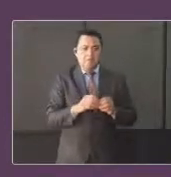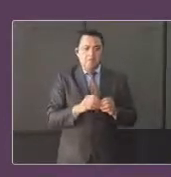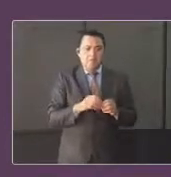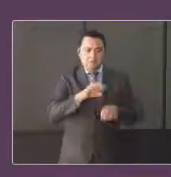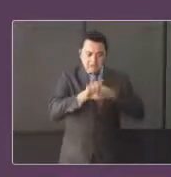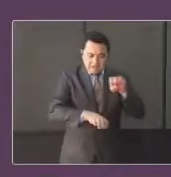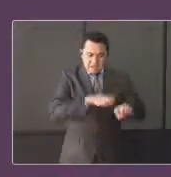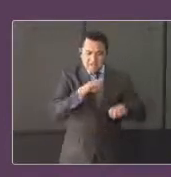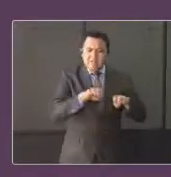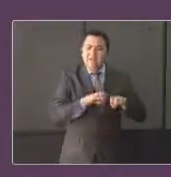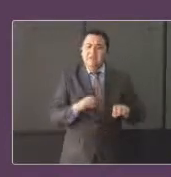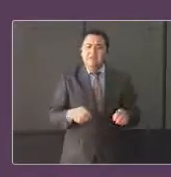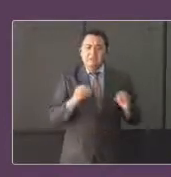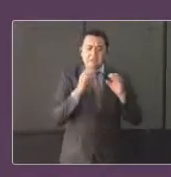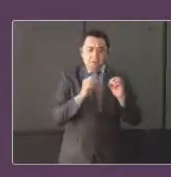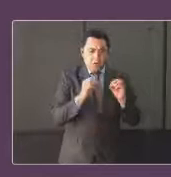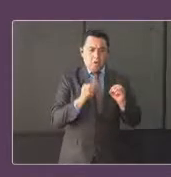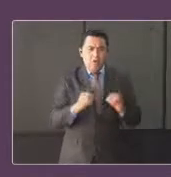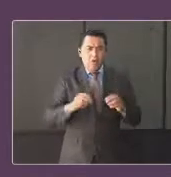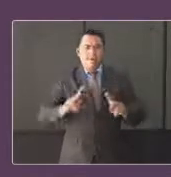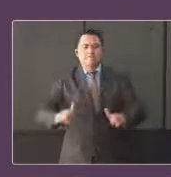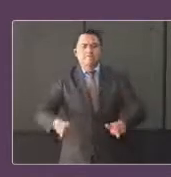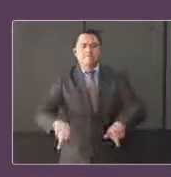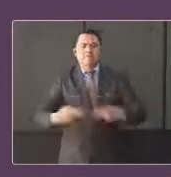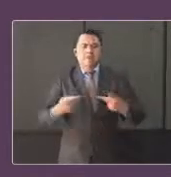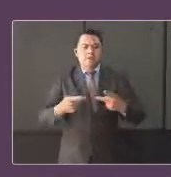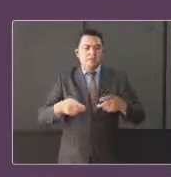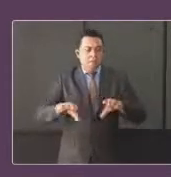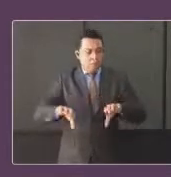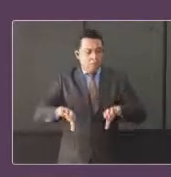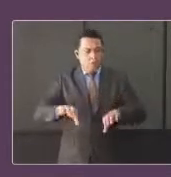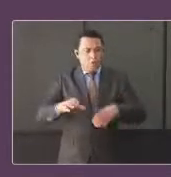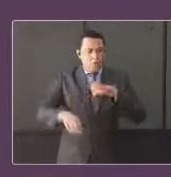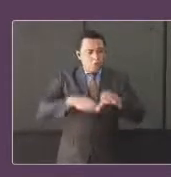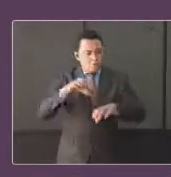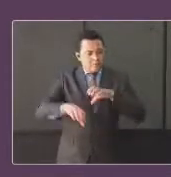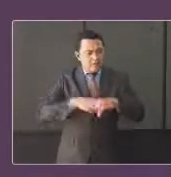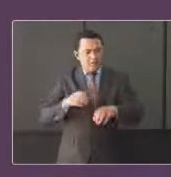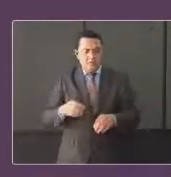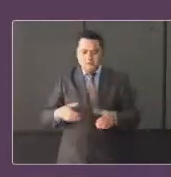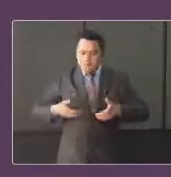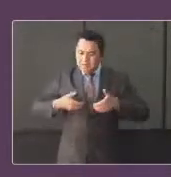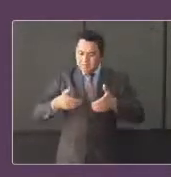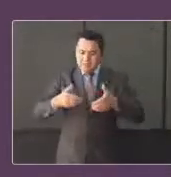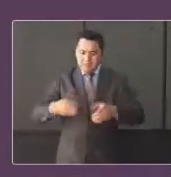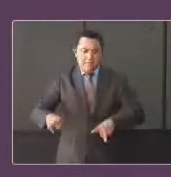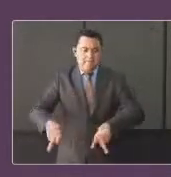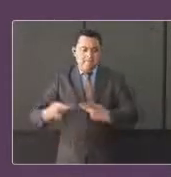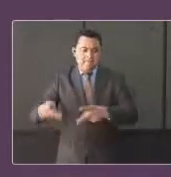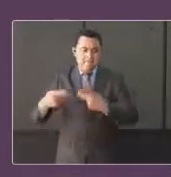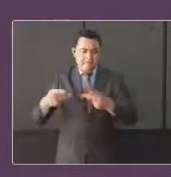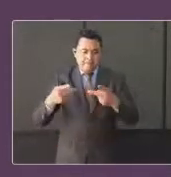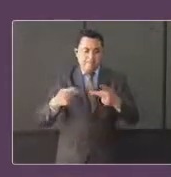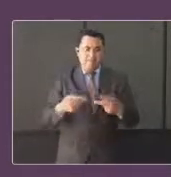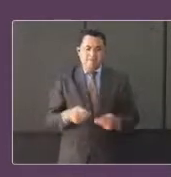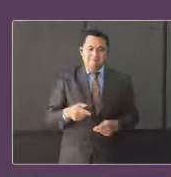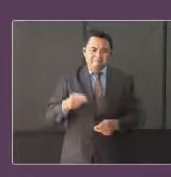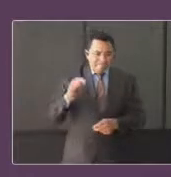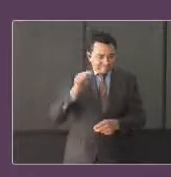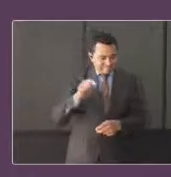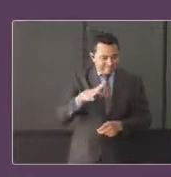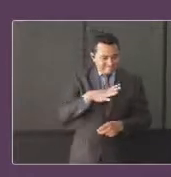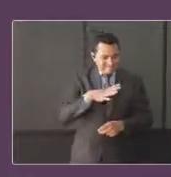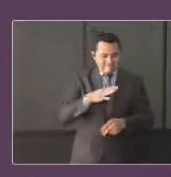corporations, exercising informal trade activities, selling on the streets. So there is a